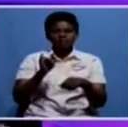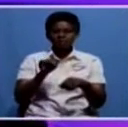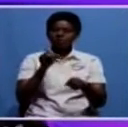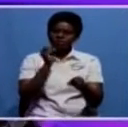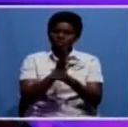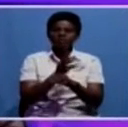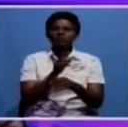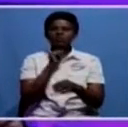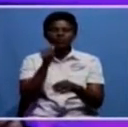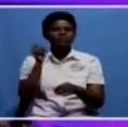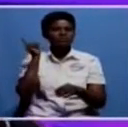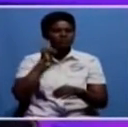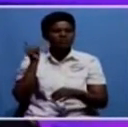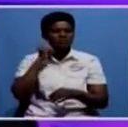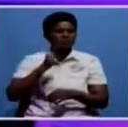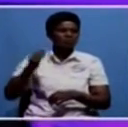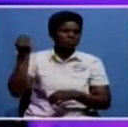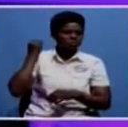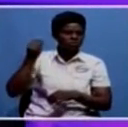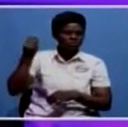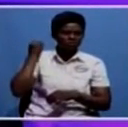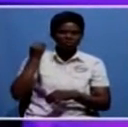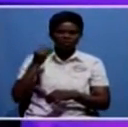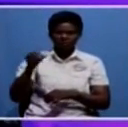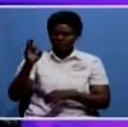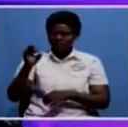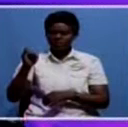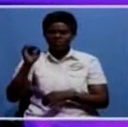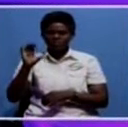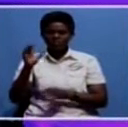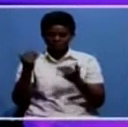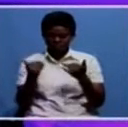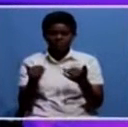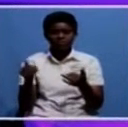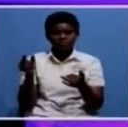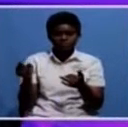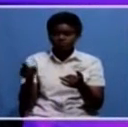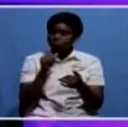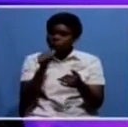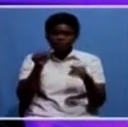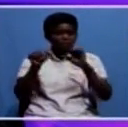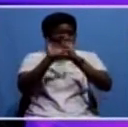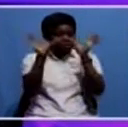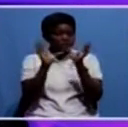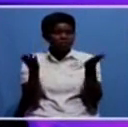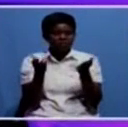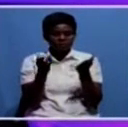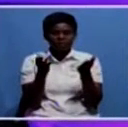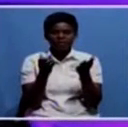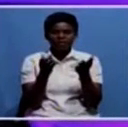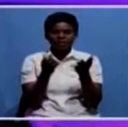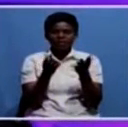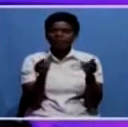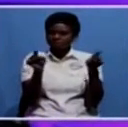not hear rumors. And if the FIC law right now, it doesn't seem to be clear to them, it is why the